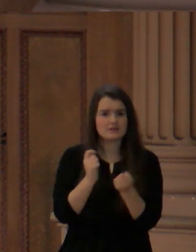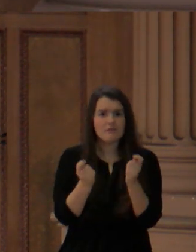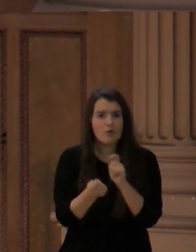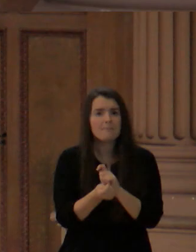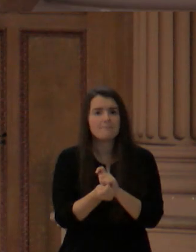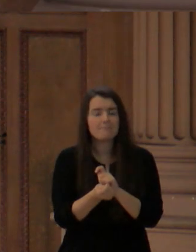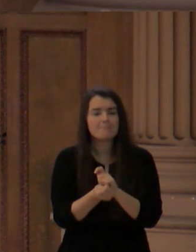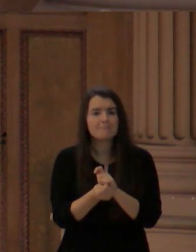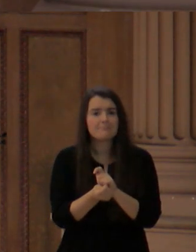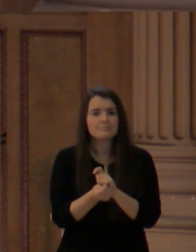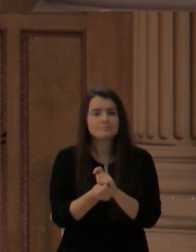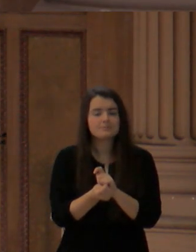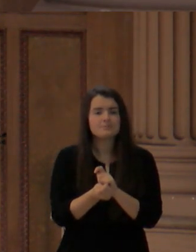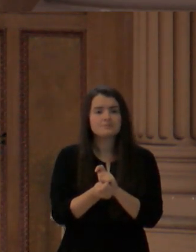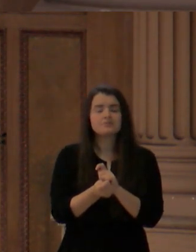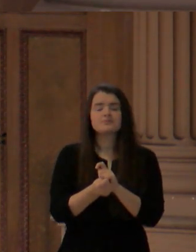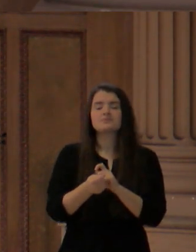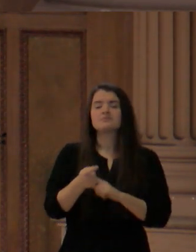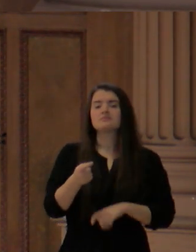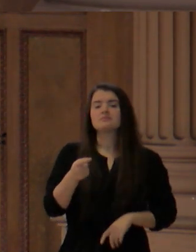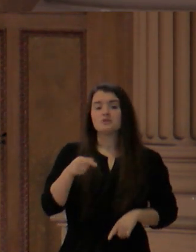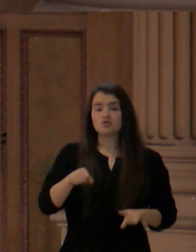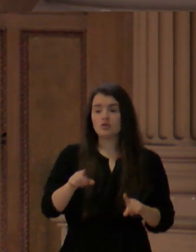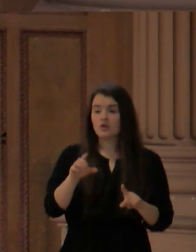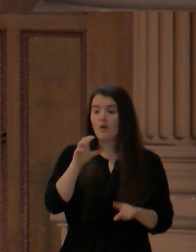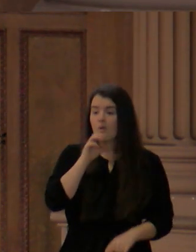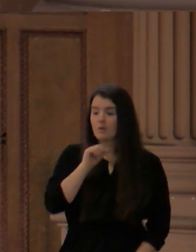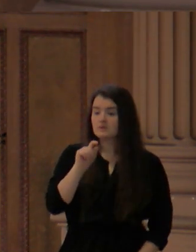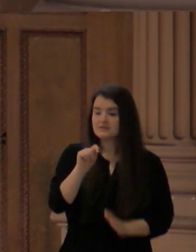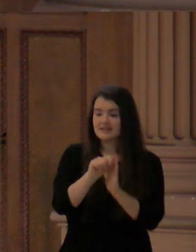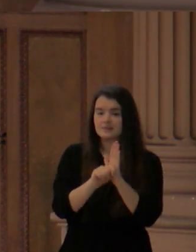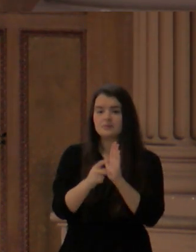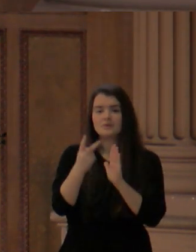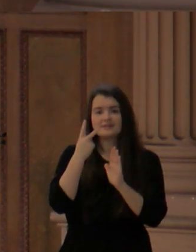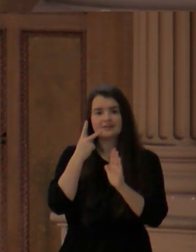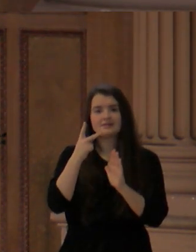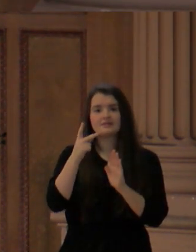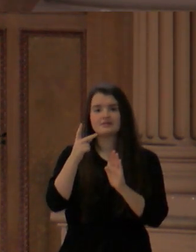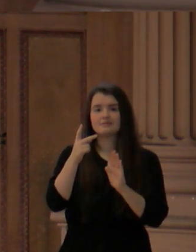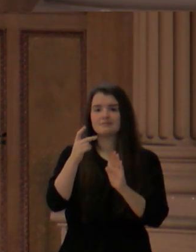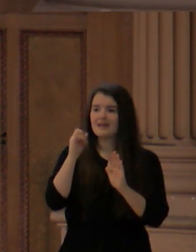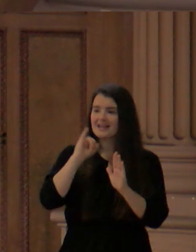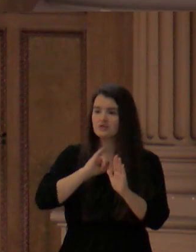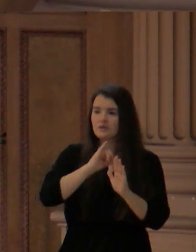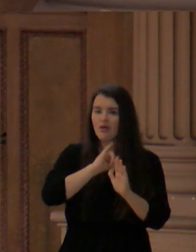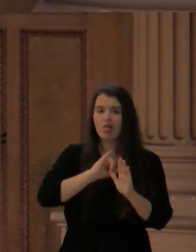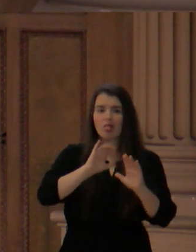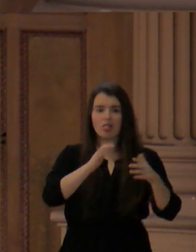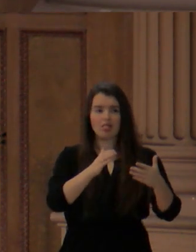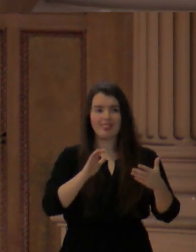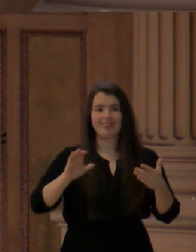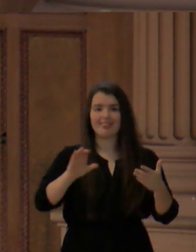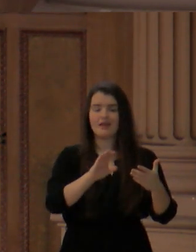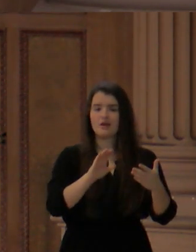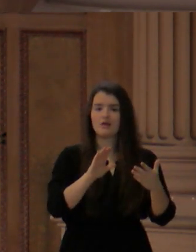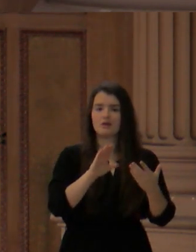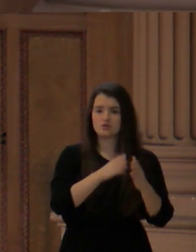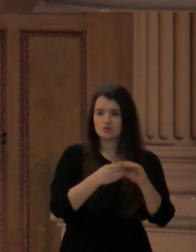see Jesus in the Old Testament is in the story of this people Israel, and in their search for a true king.